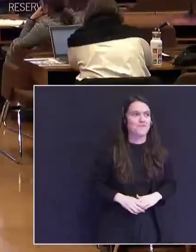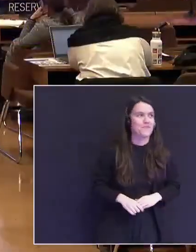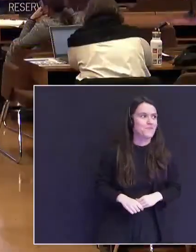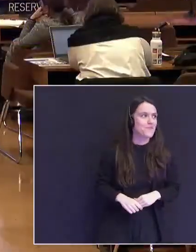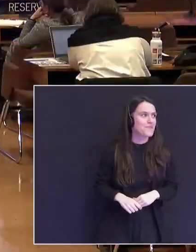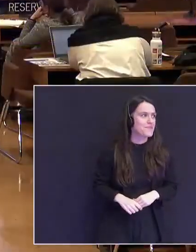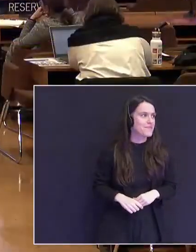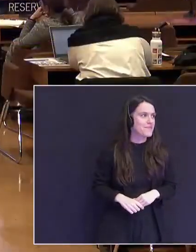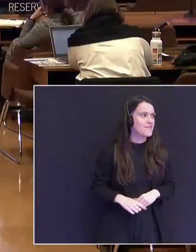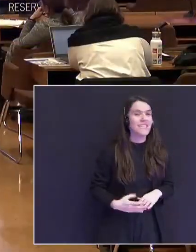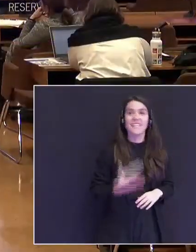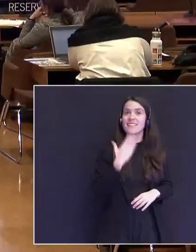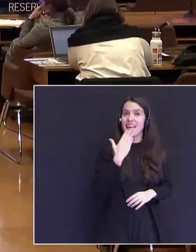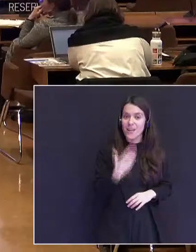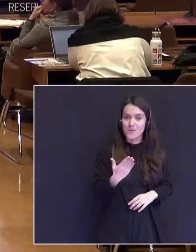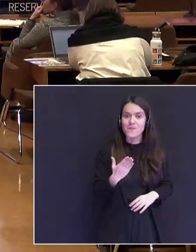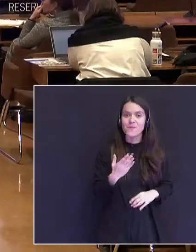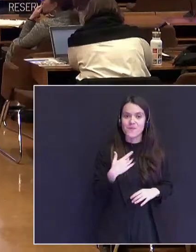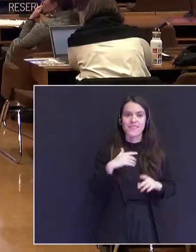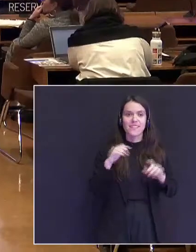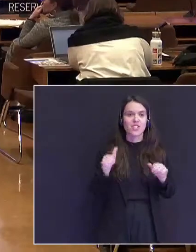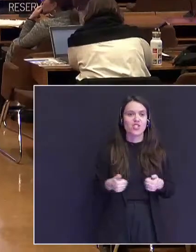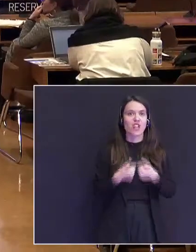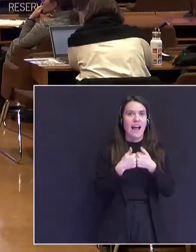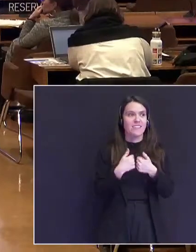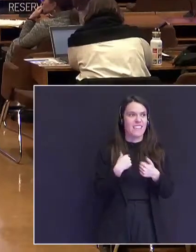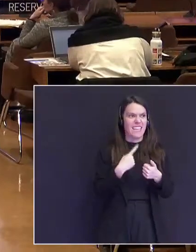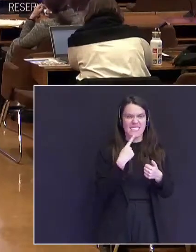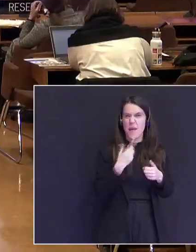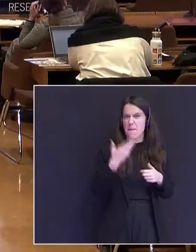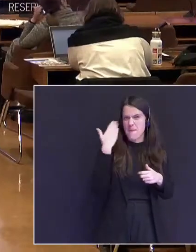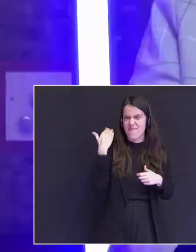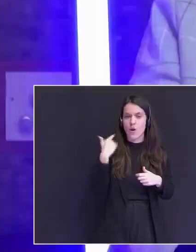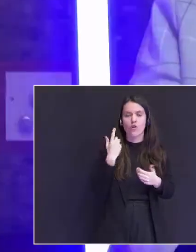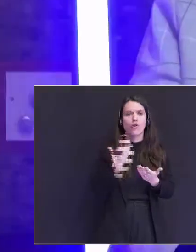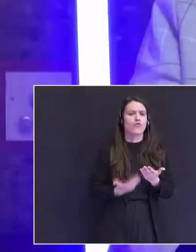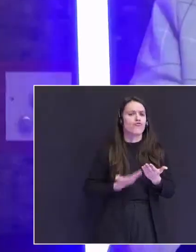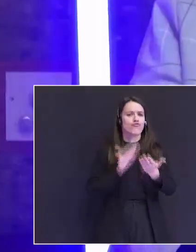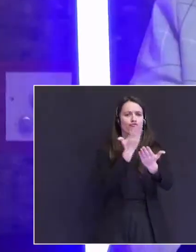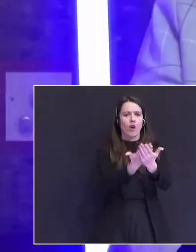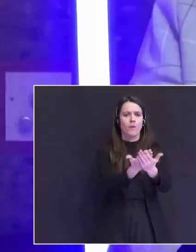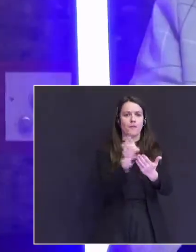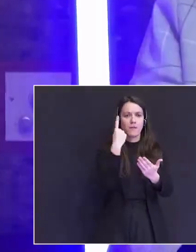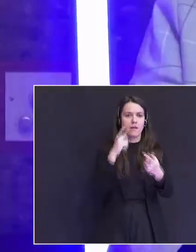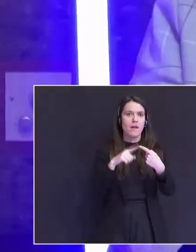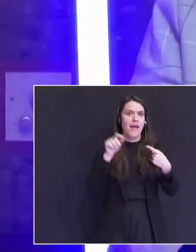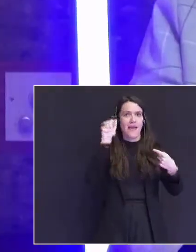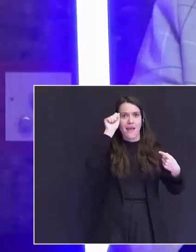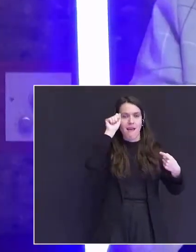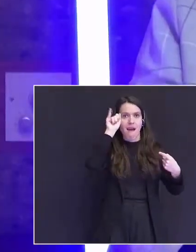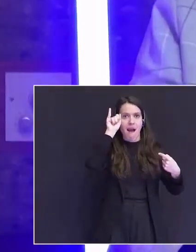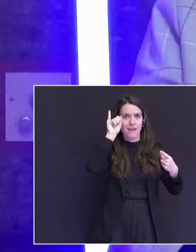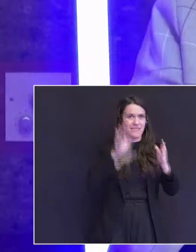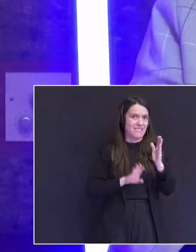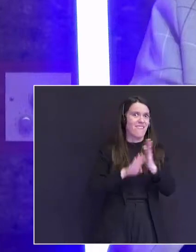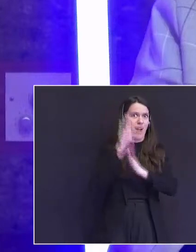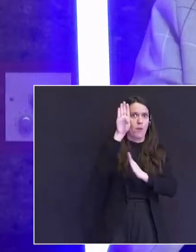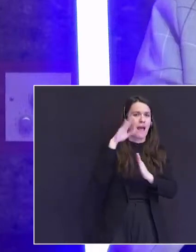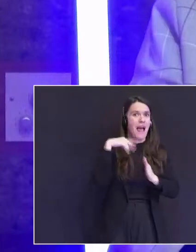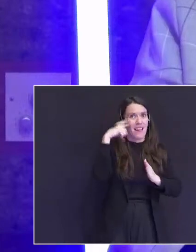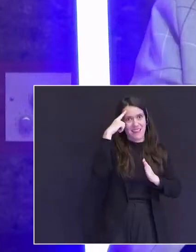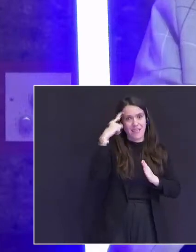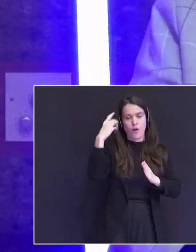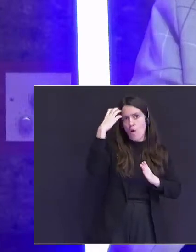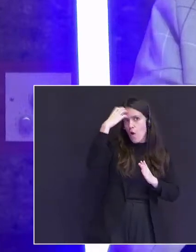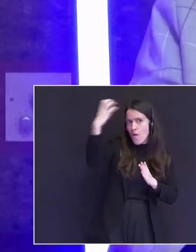Thank you. So related to the challenge that I mentioned before, so the recommendation first is the AI development. I think government, research